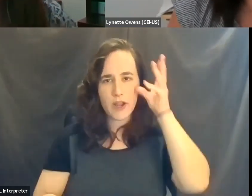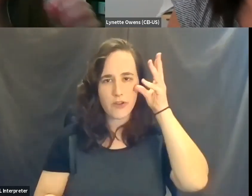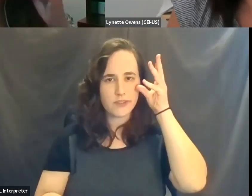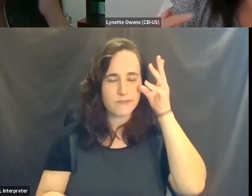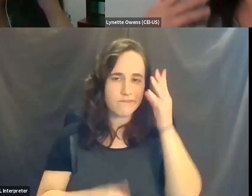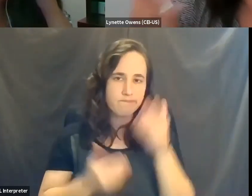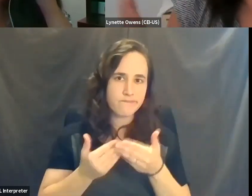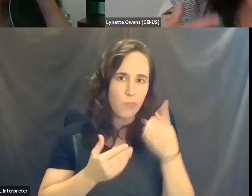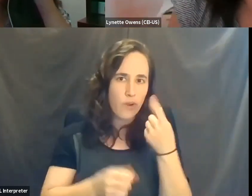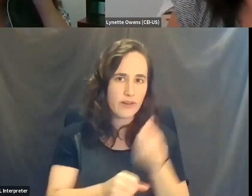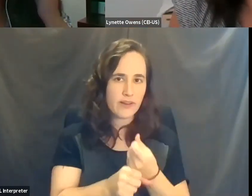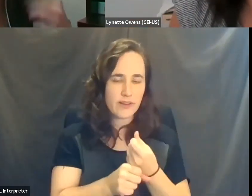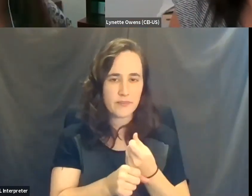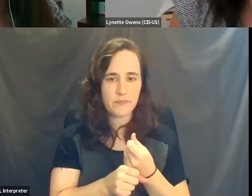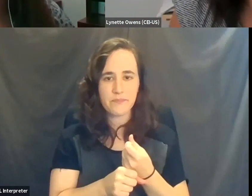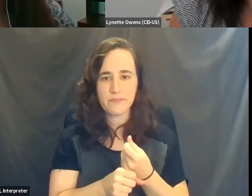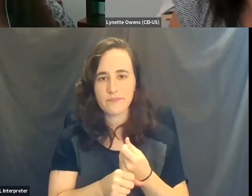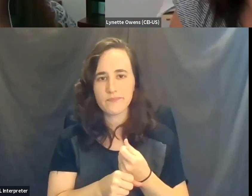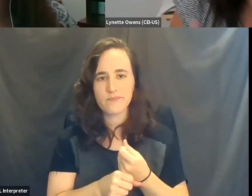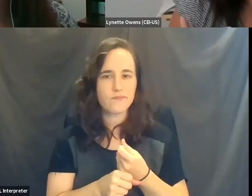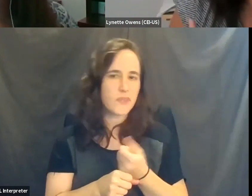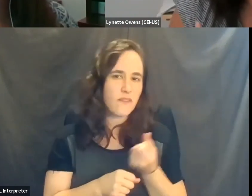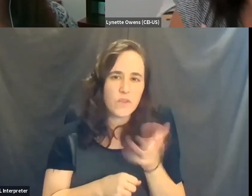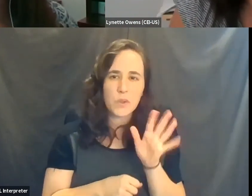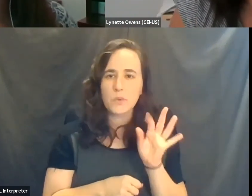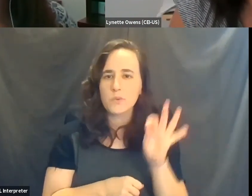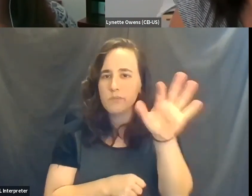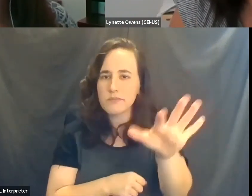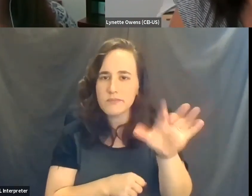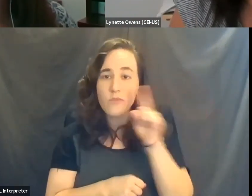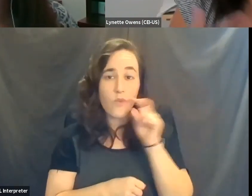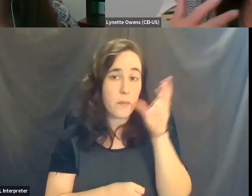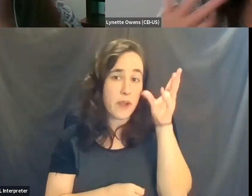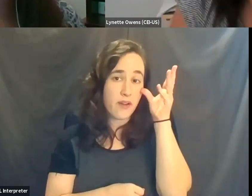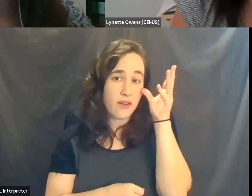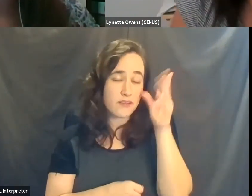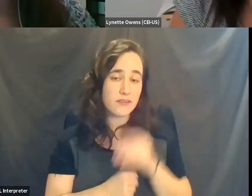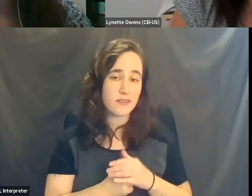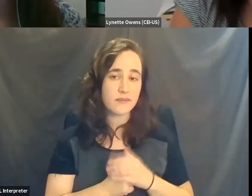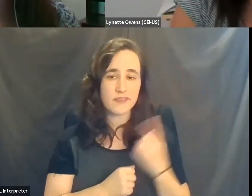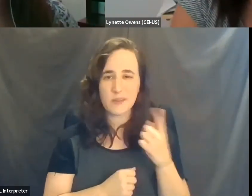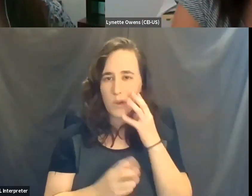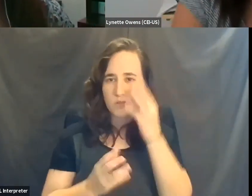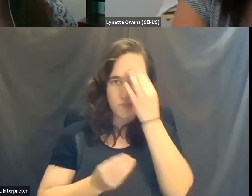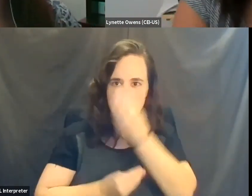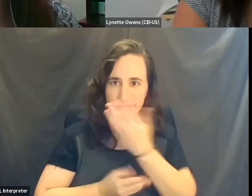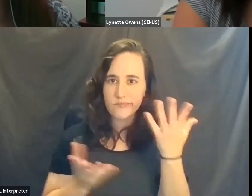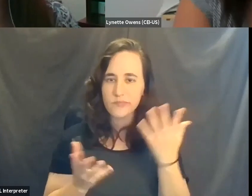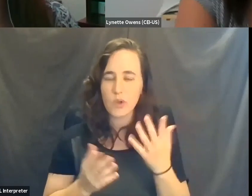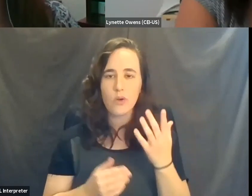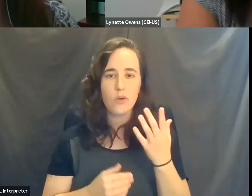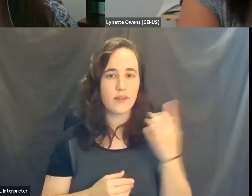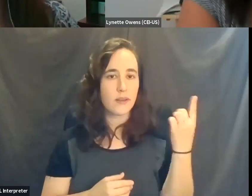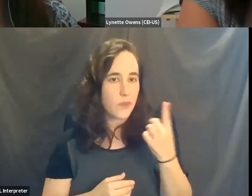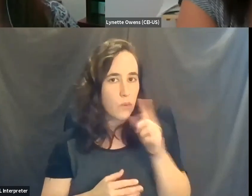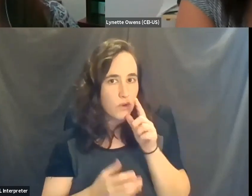know, one, two, or three things you would want them to know or help do to